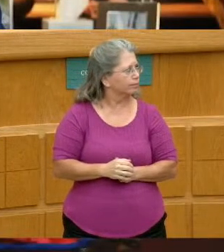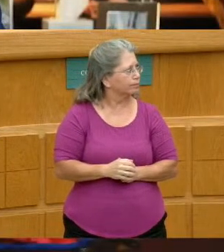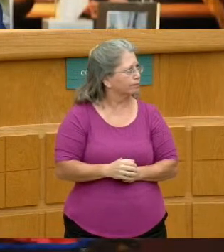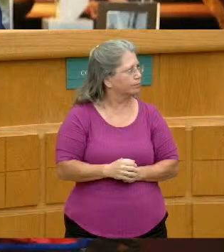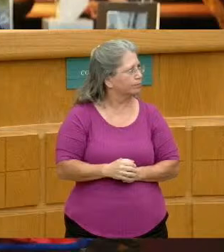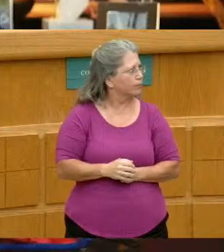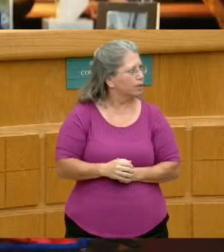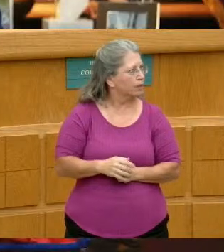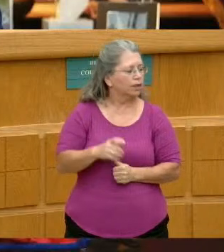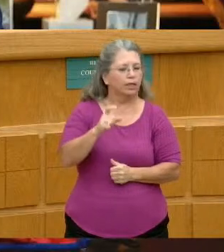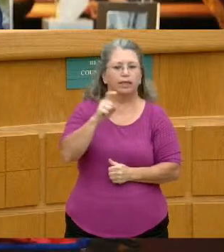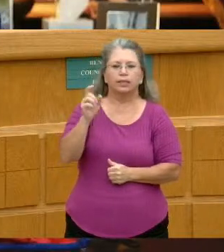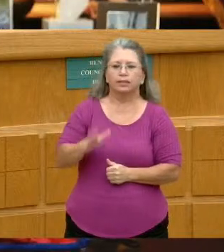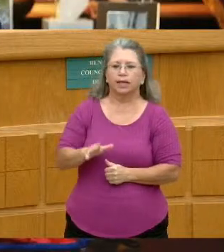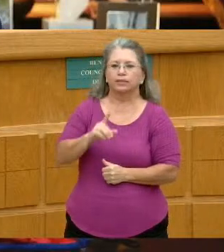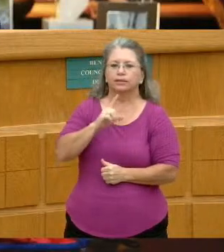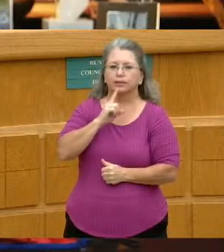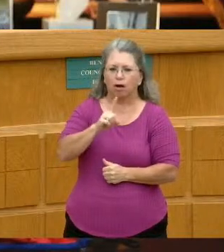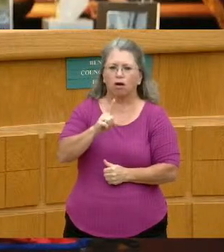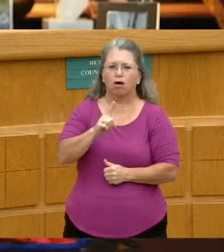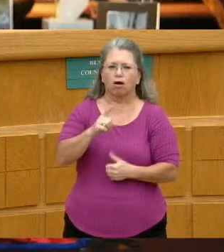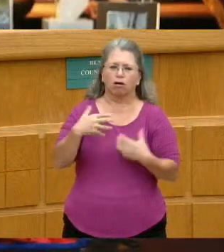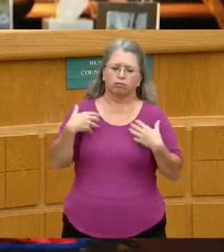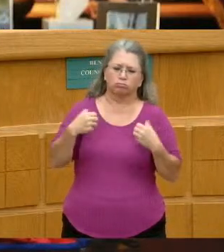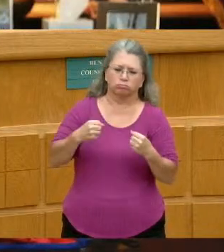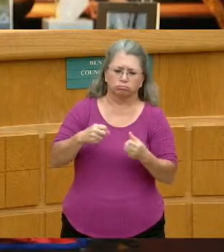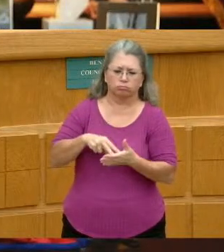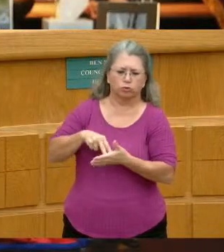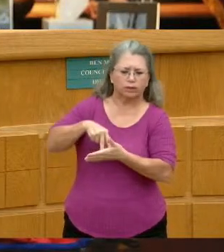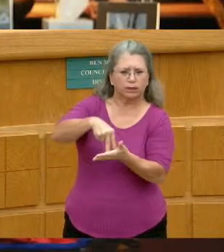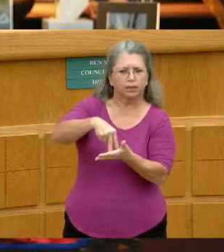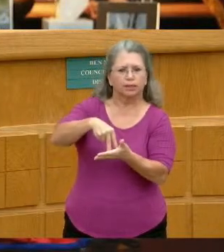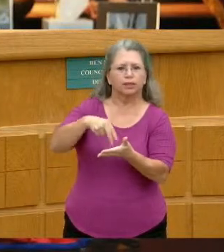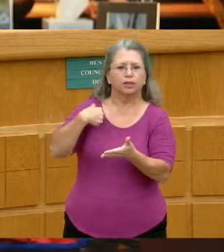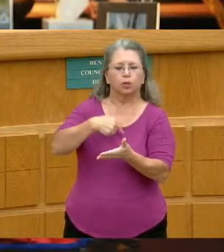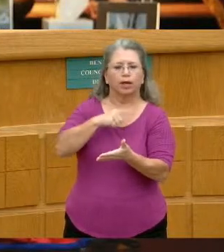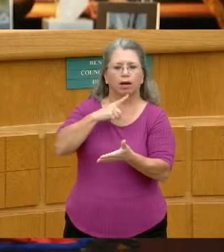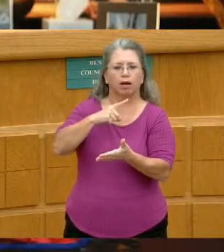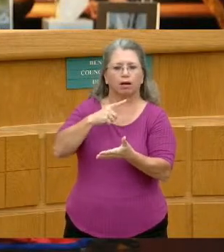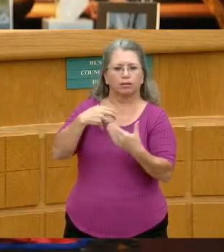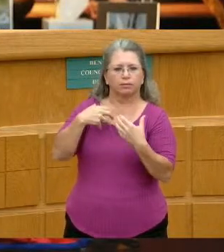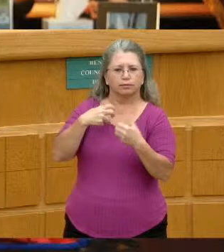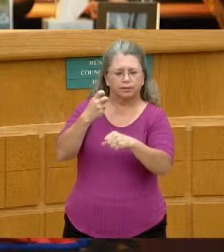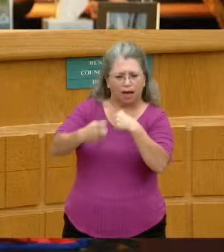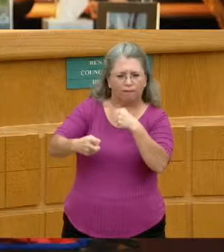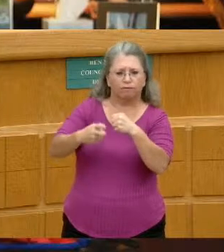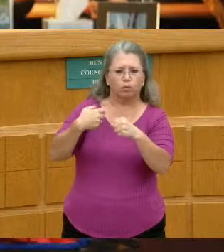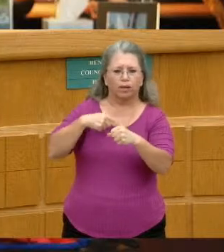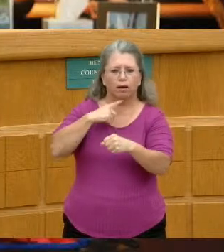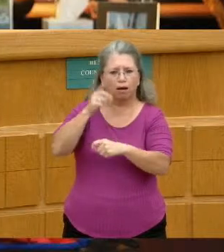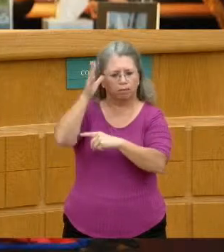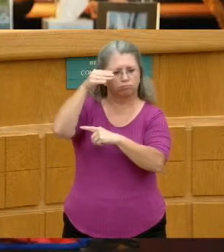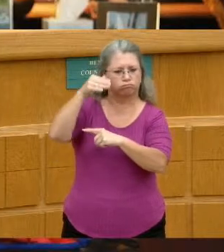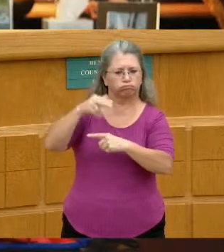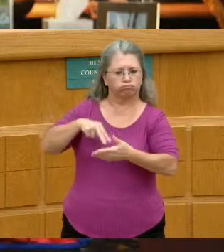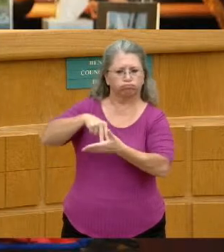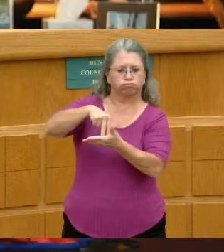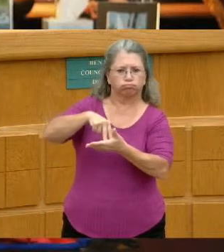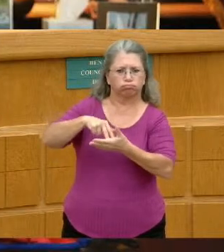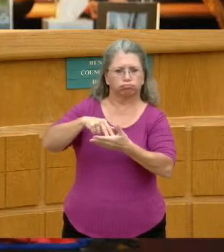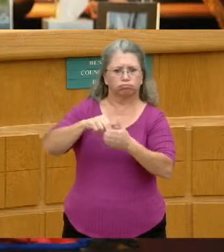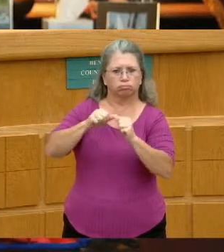Texans are resilient. We are tough and we are determined. We can accomplish anything we set our minds